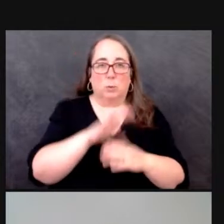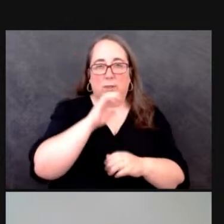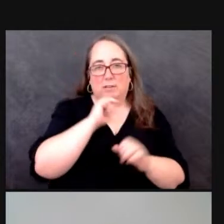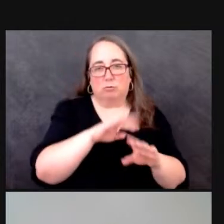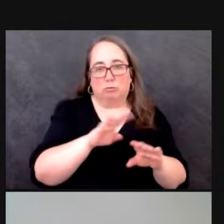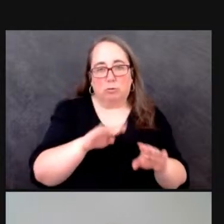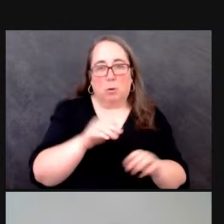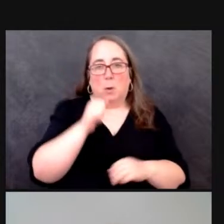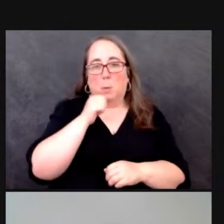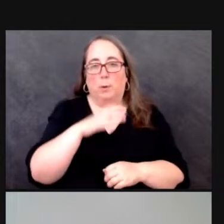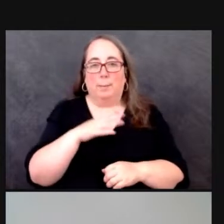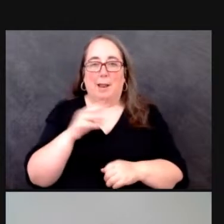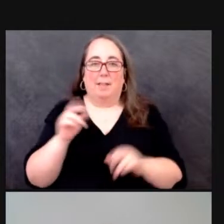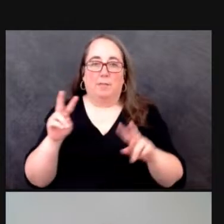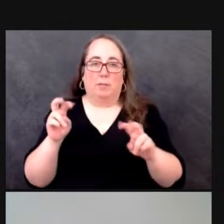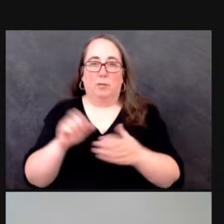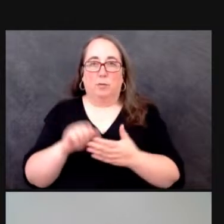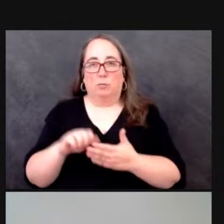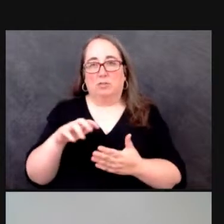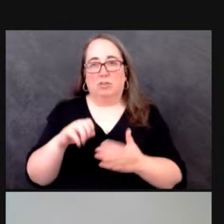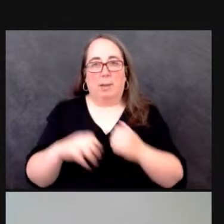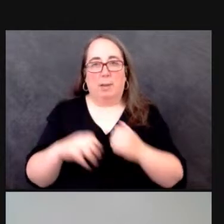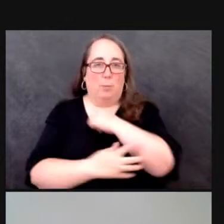women, and, quote, the rich and poor.